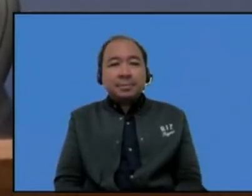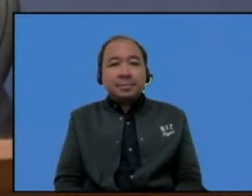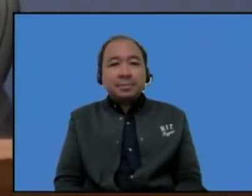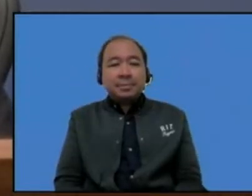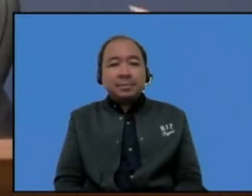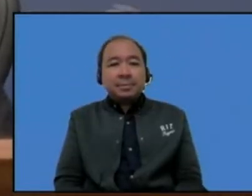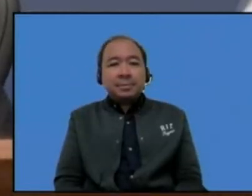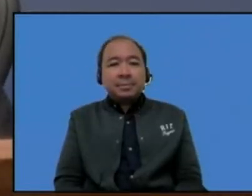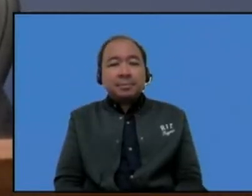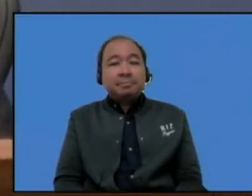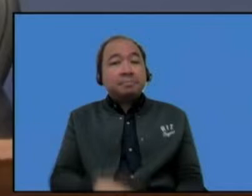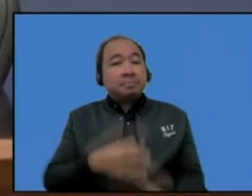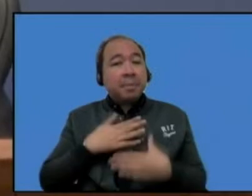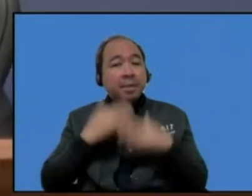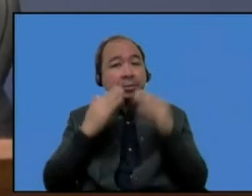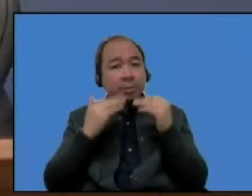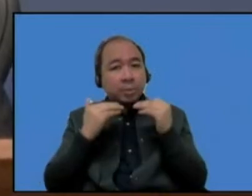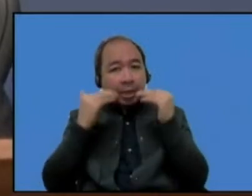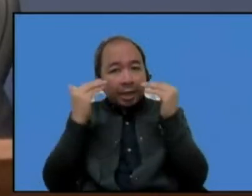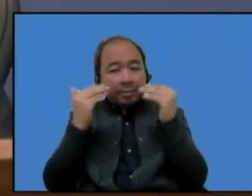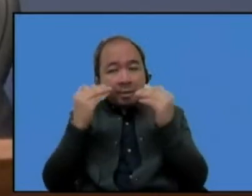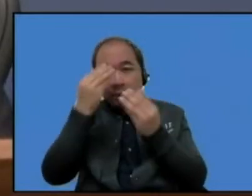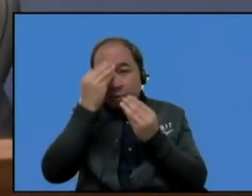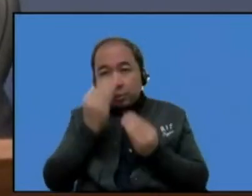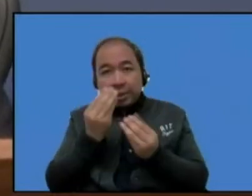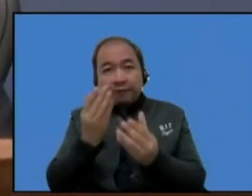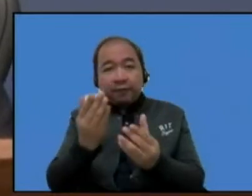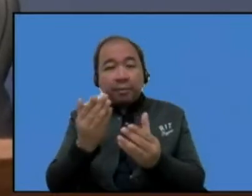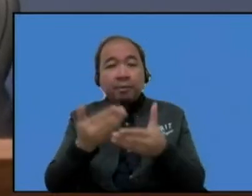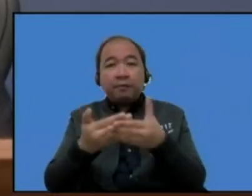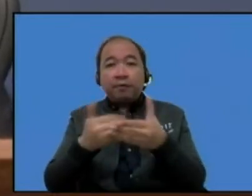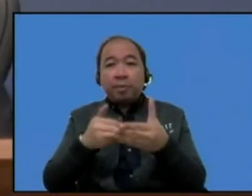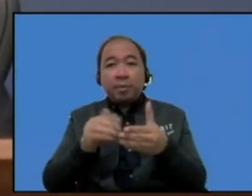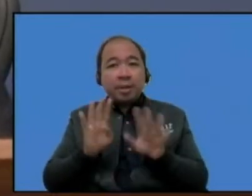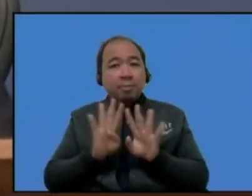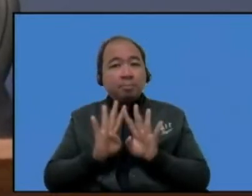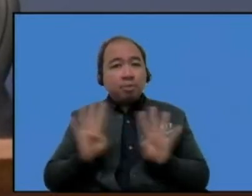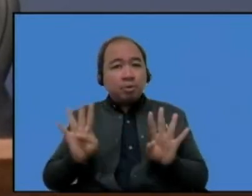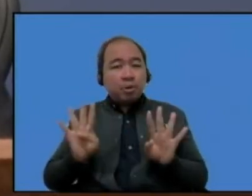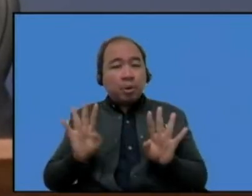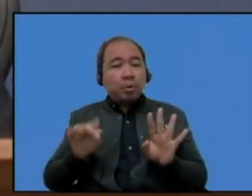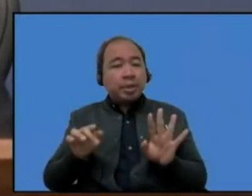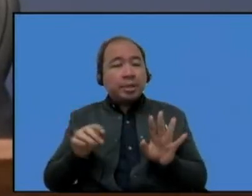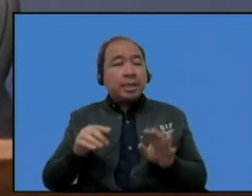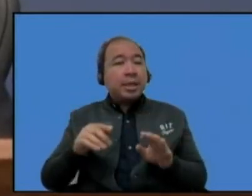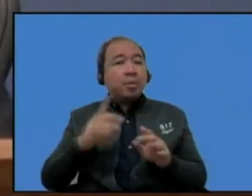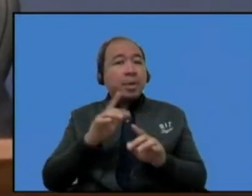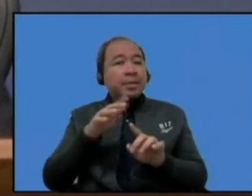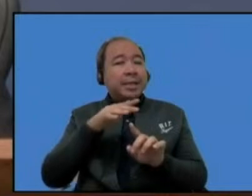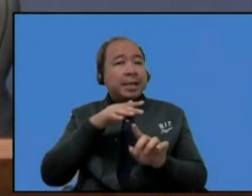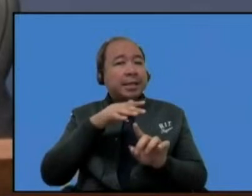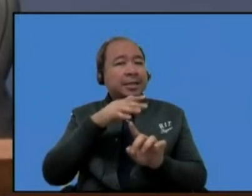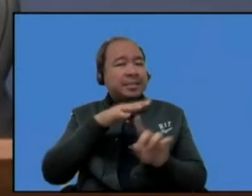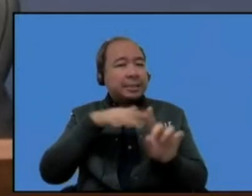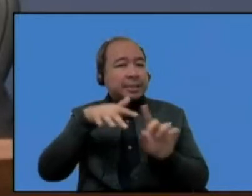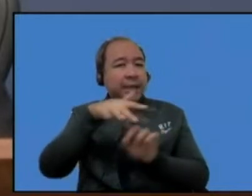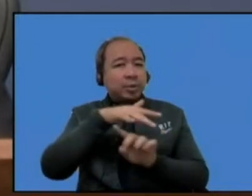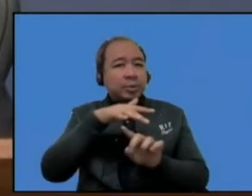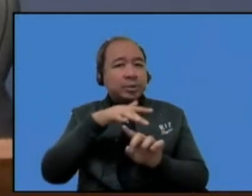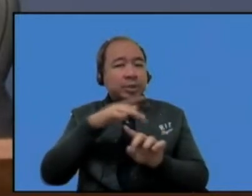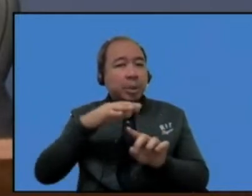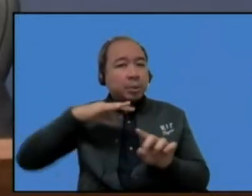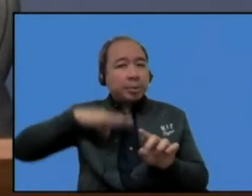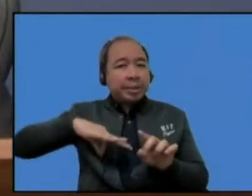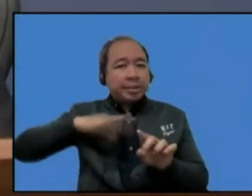It is my pleasure to report on behalf of the Bureau on the status of credential or representative